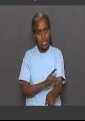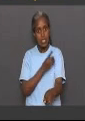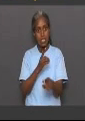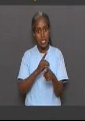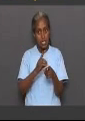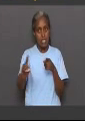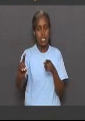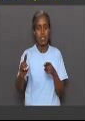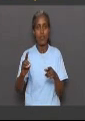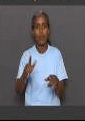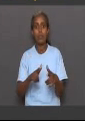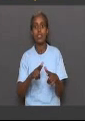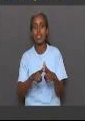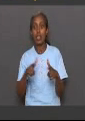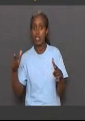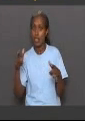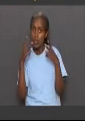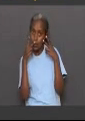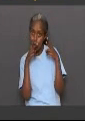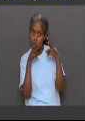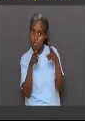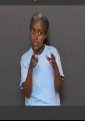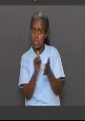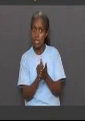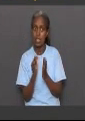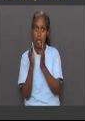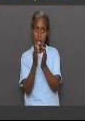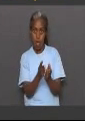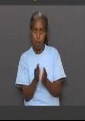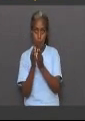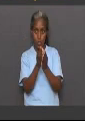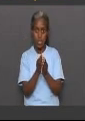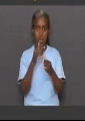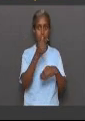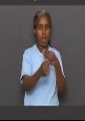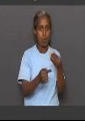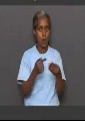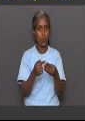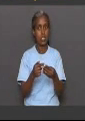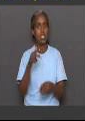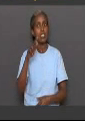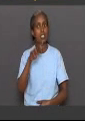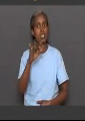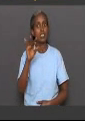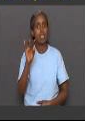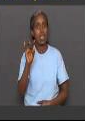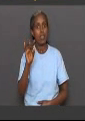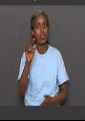the greater, you will see that the boats are about